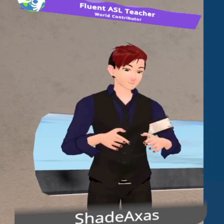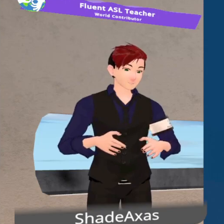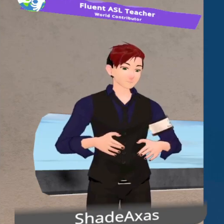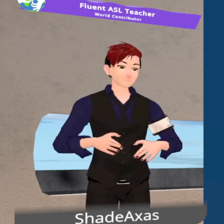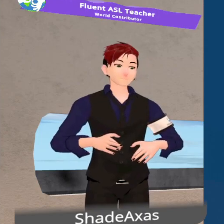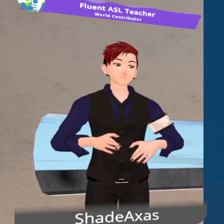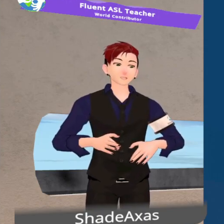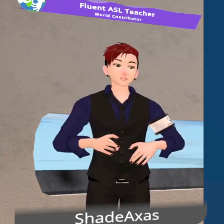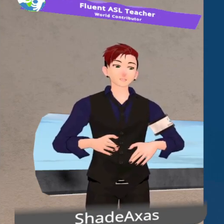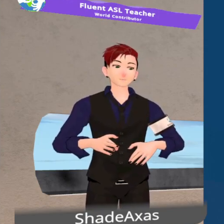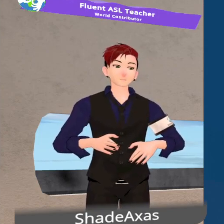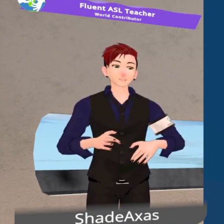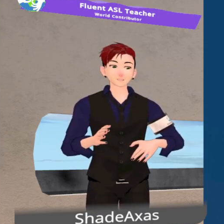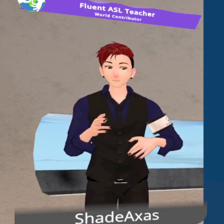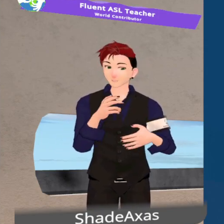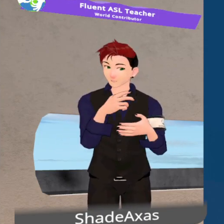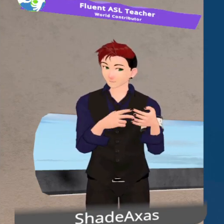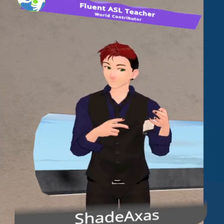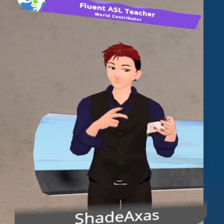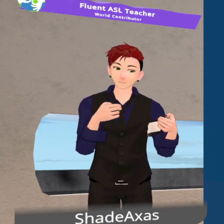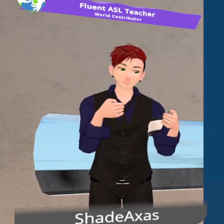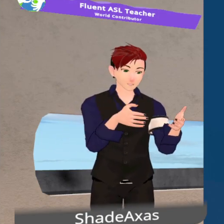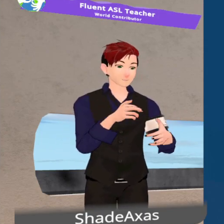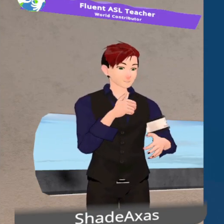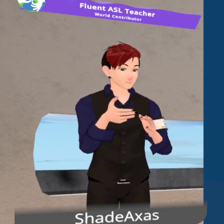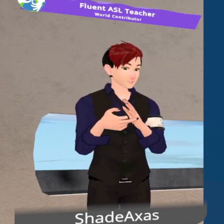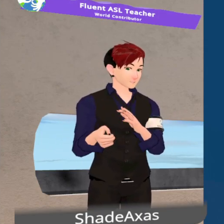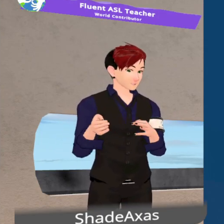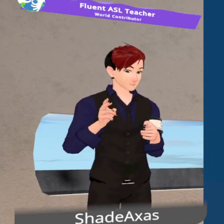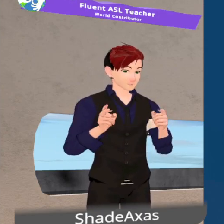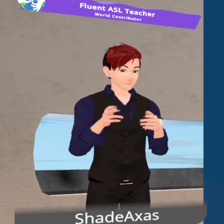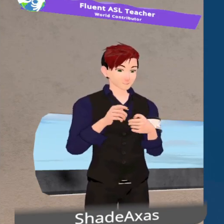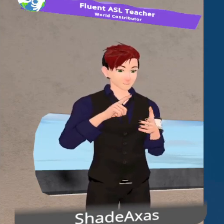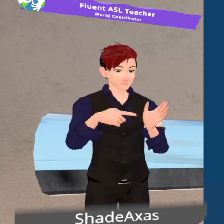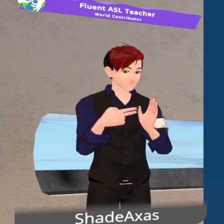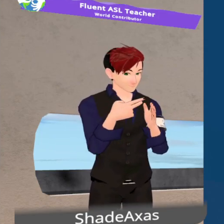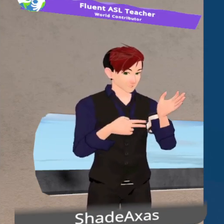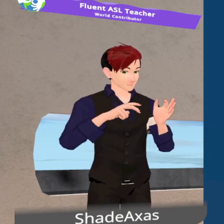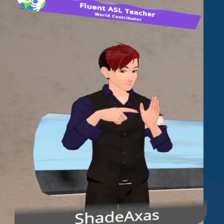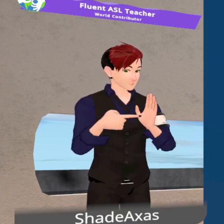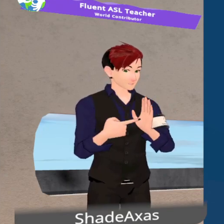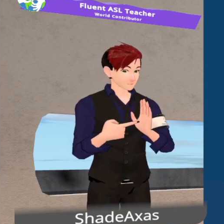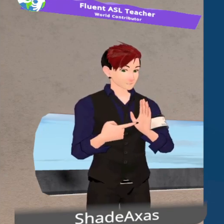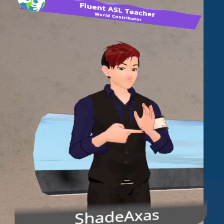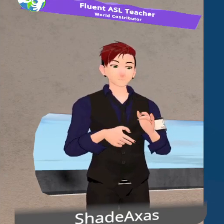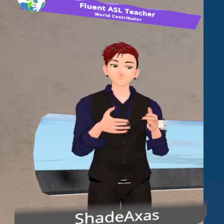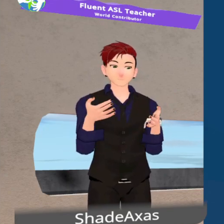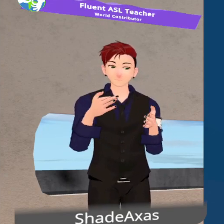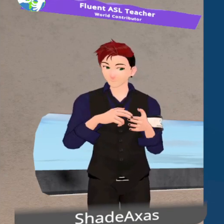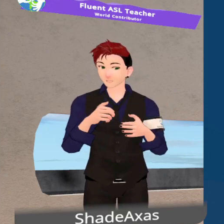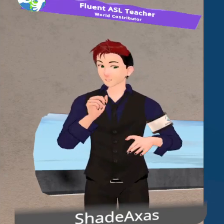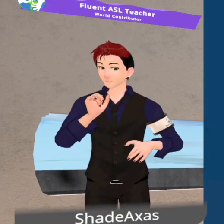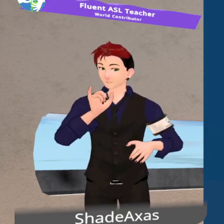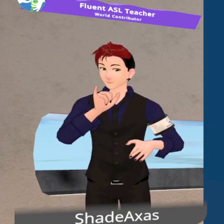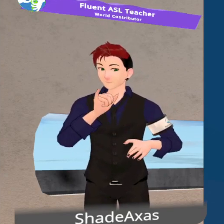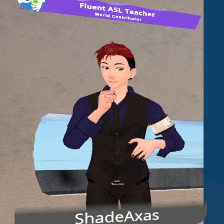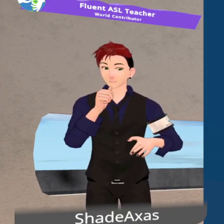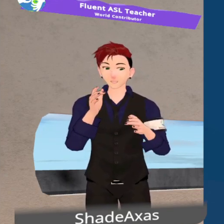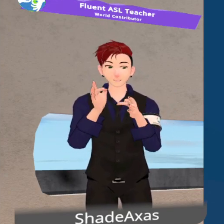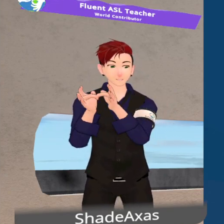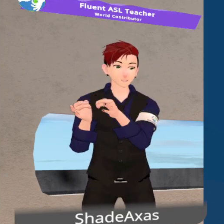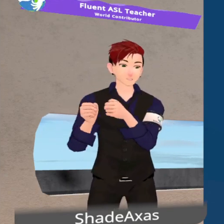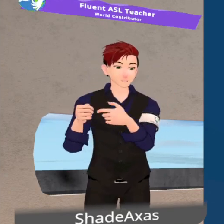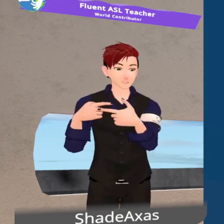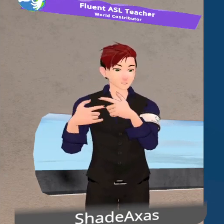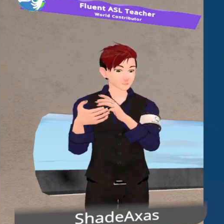all that. We have both fluent and non-fluent people in both of those roles. Again, that's